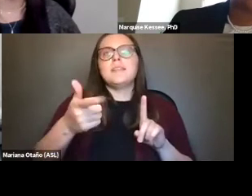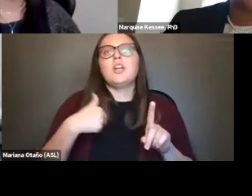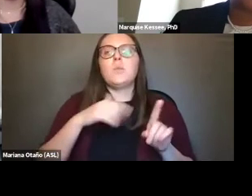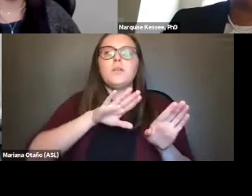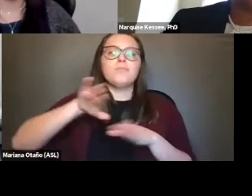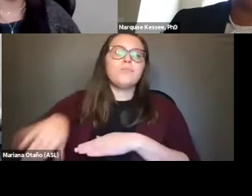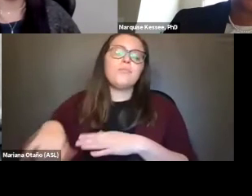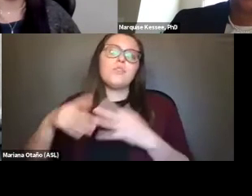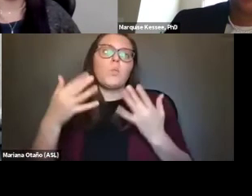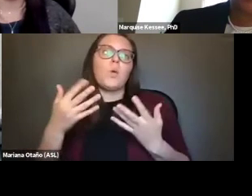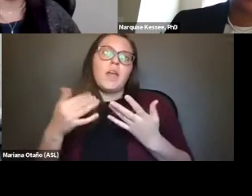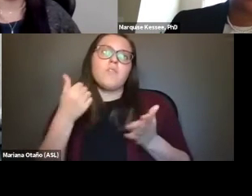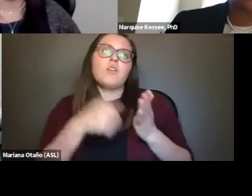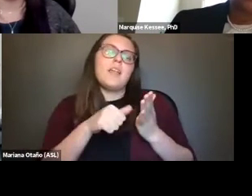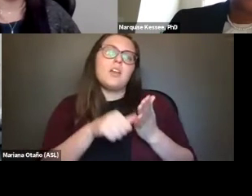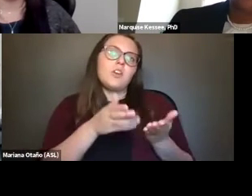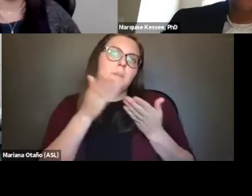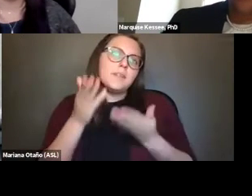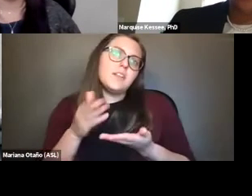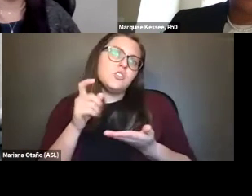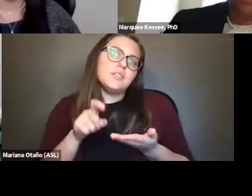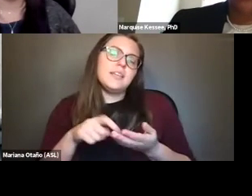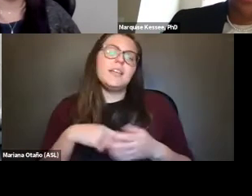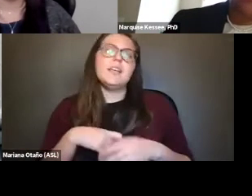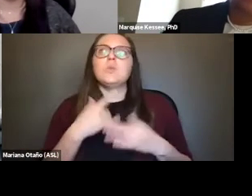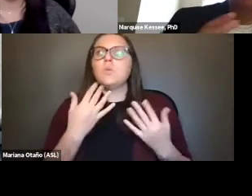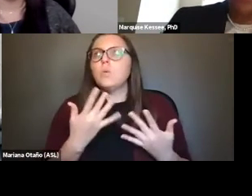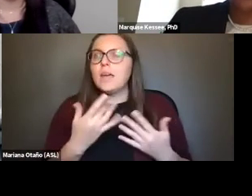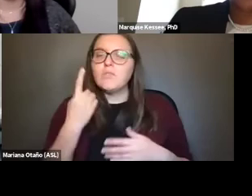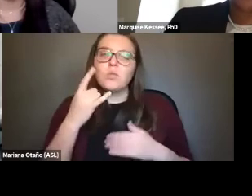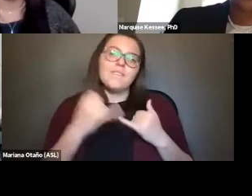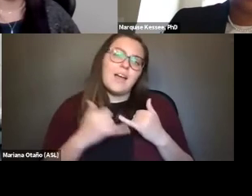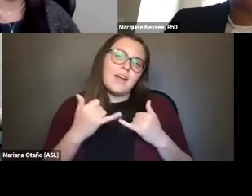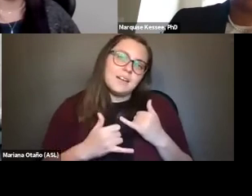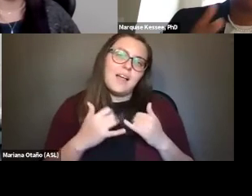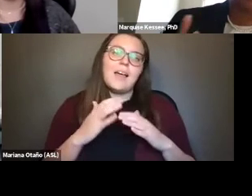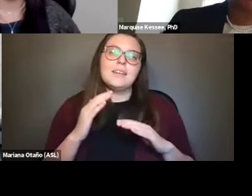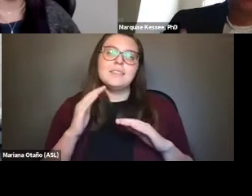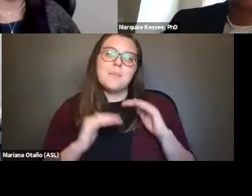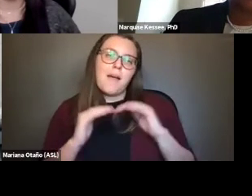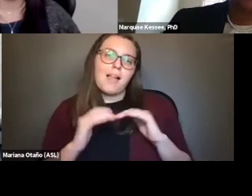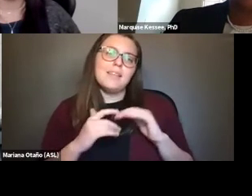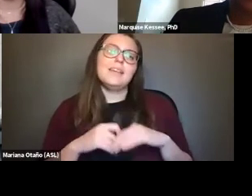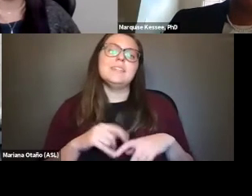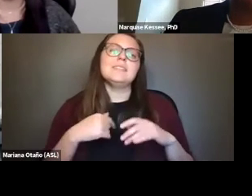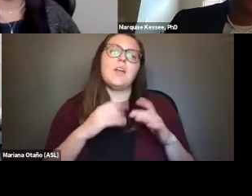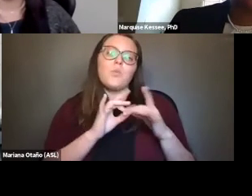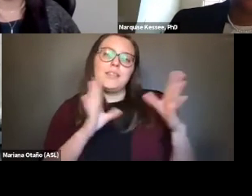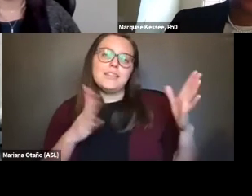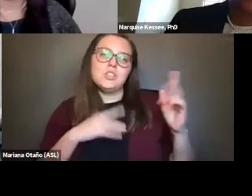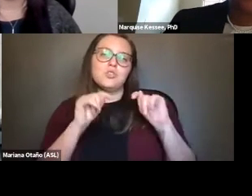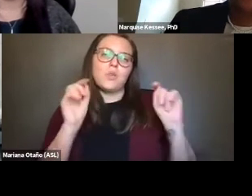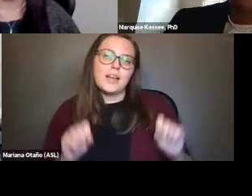the letters of recommendation that we need. We wait to finalize that balance so that they release my transcript in time to make